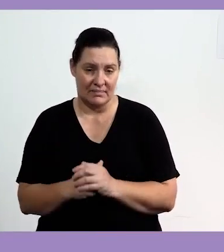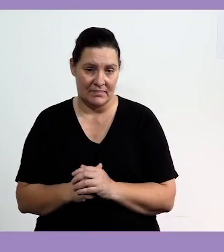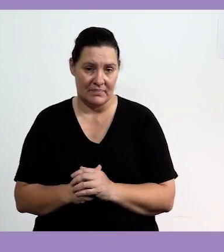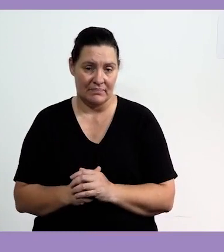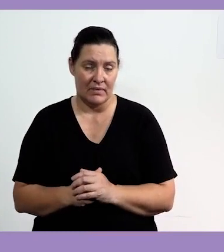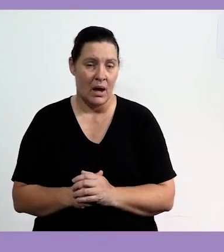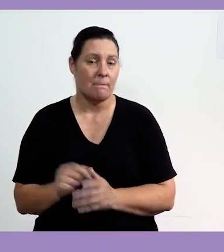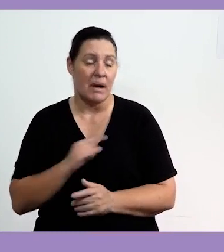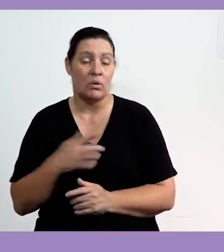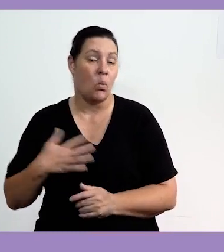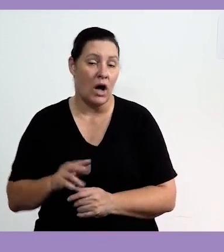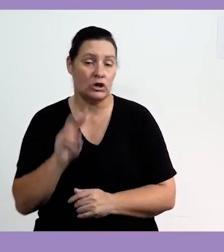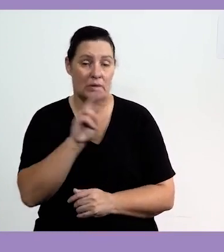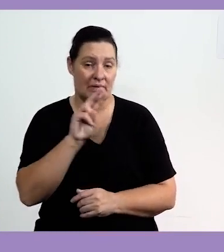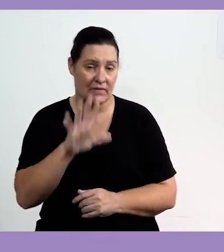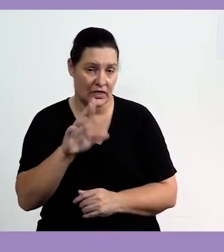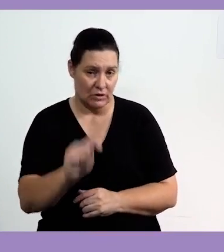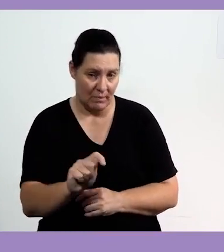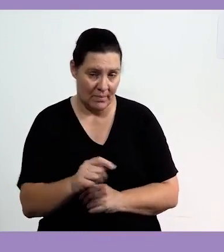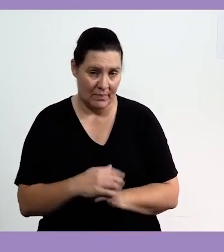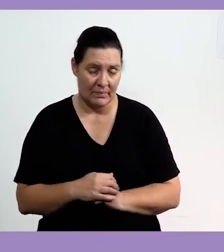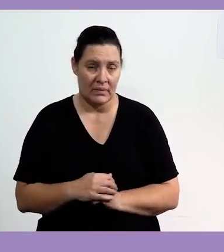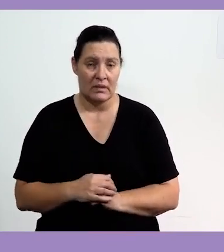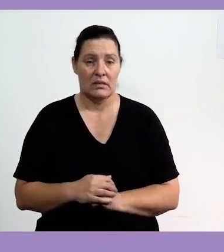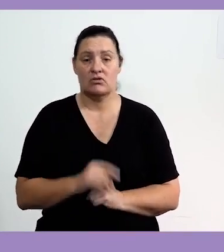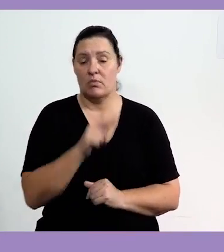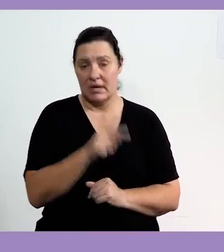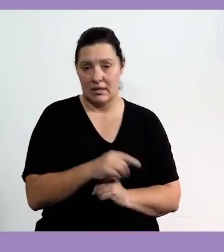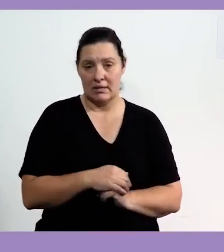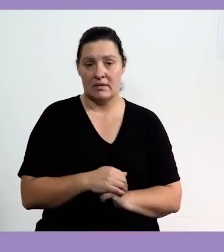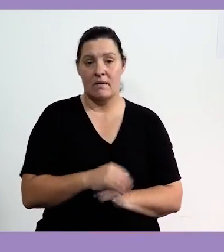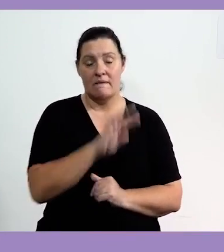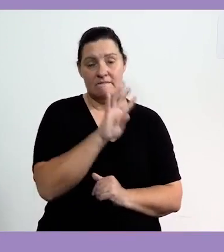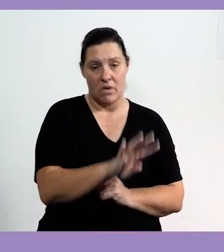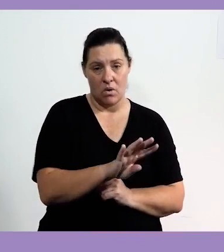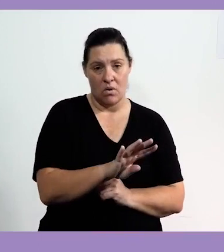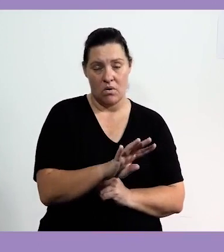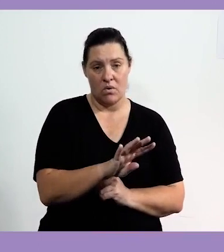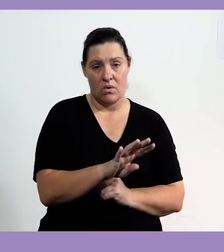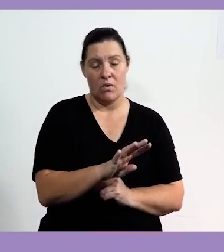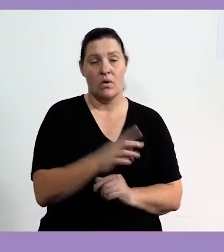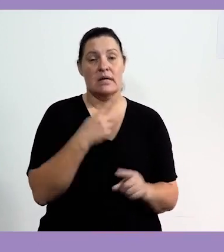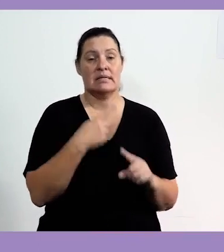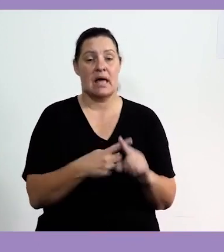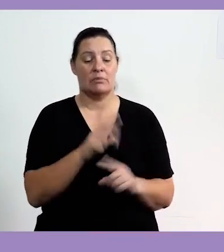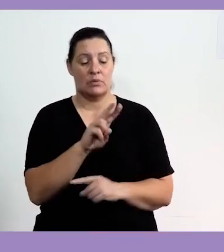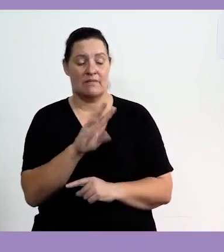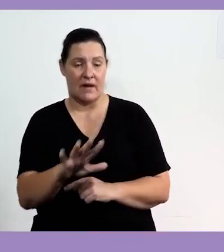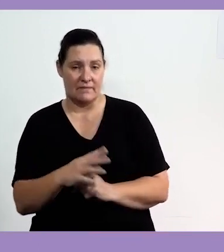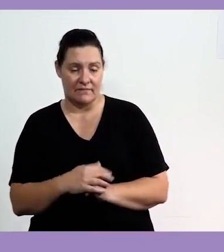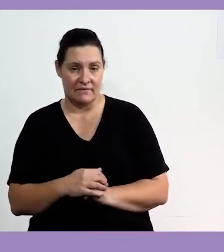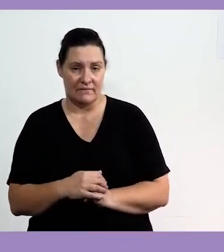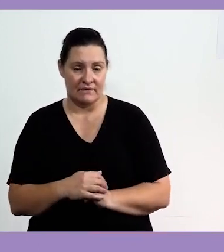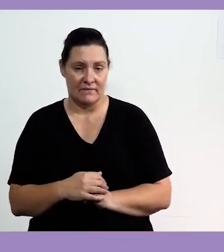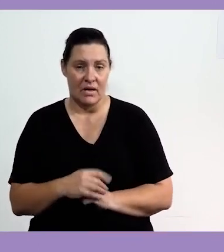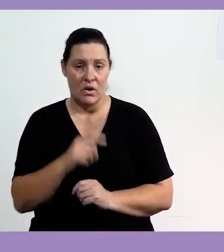plus 7. But we are looking for the 25th term. So that is going to be 4 multiplied